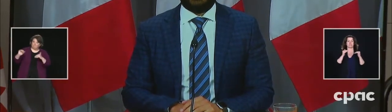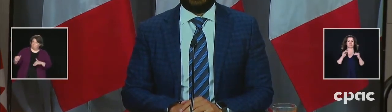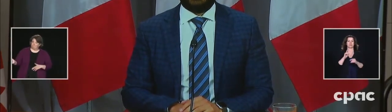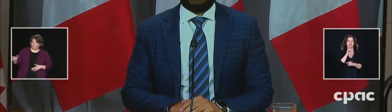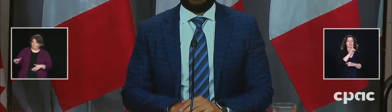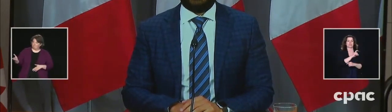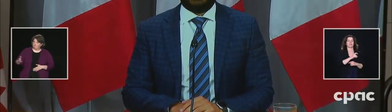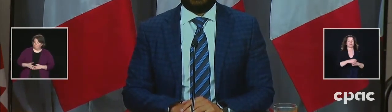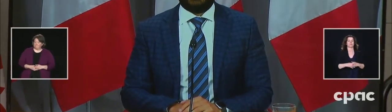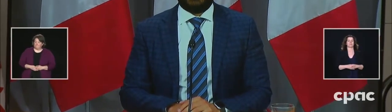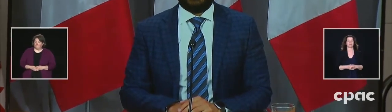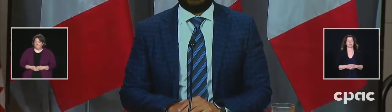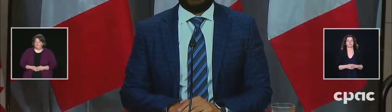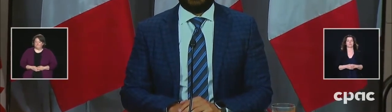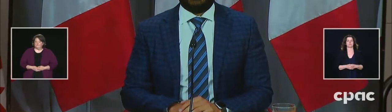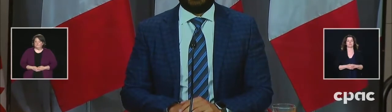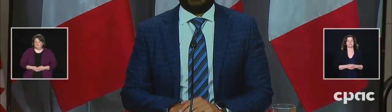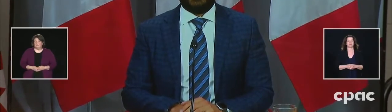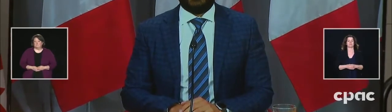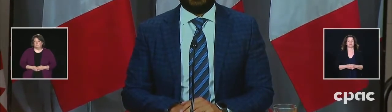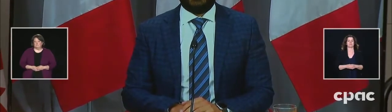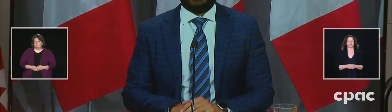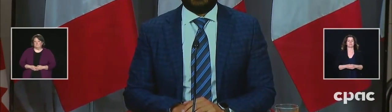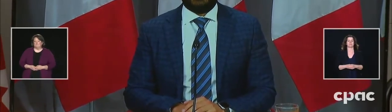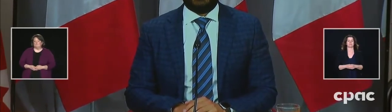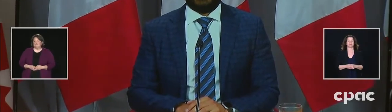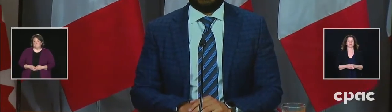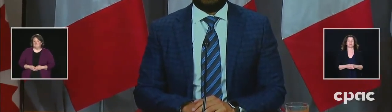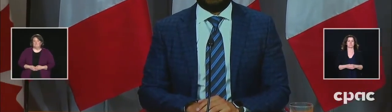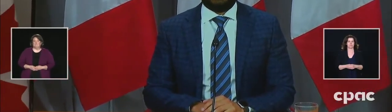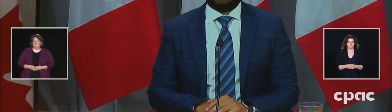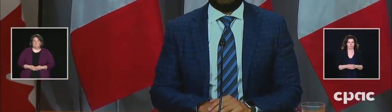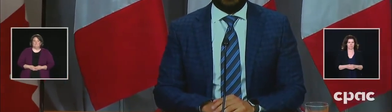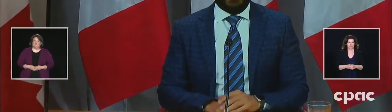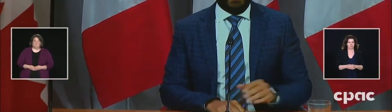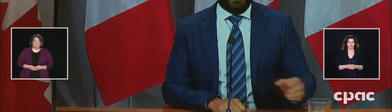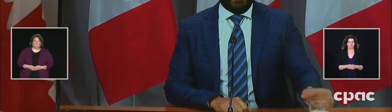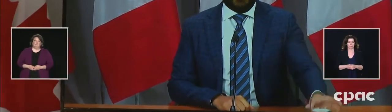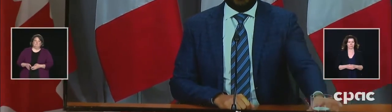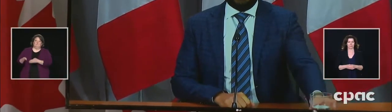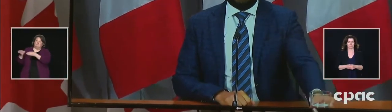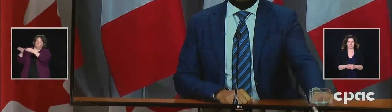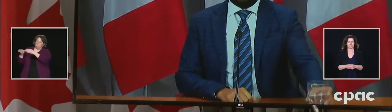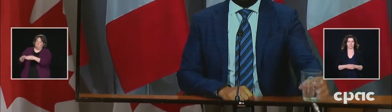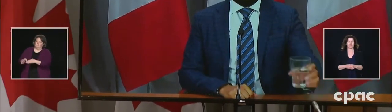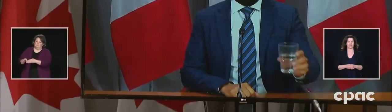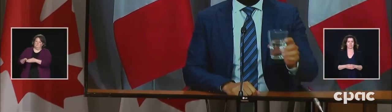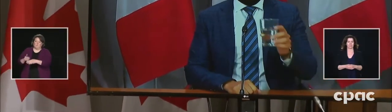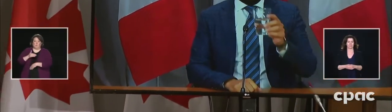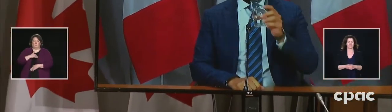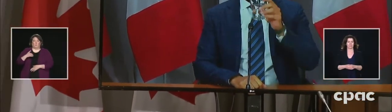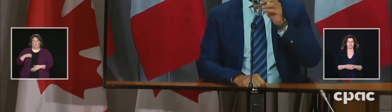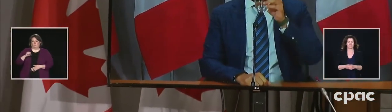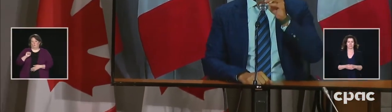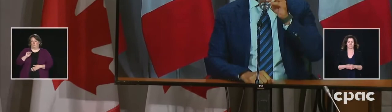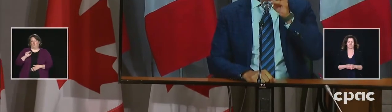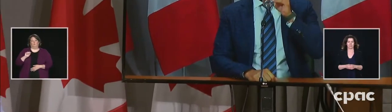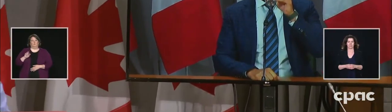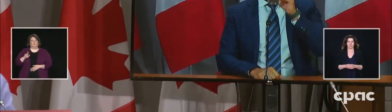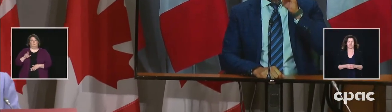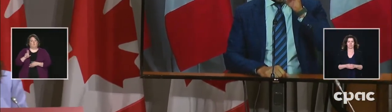Thank you. Merci. Our next question, notre prochaine question, is from Alex Bellingham with the Toronto Star. Please go ahead. Ouvre la parole.